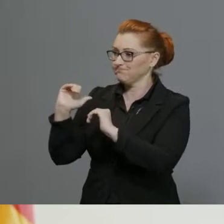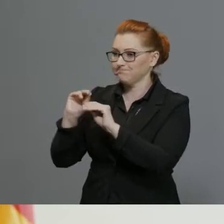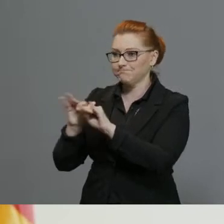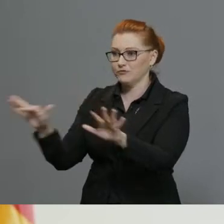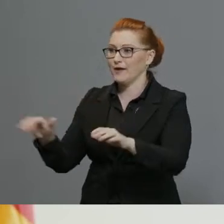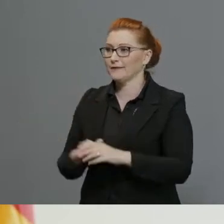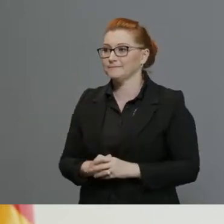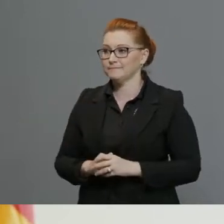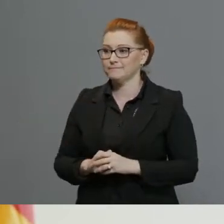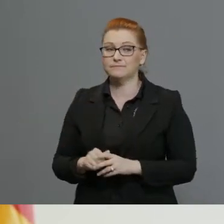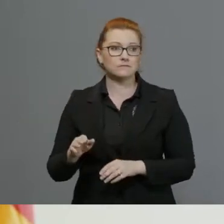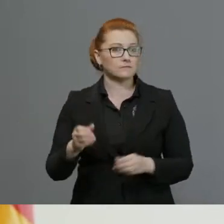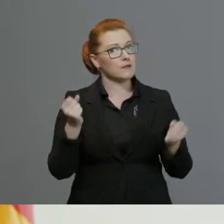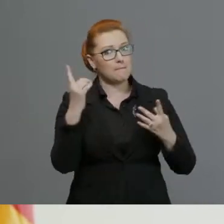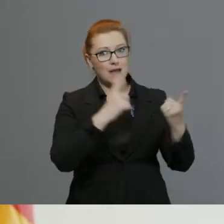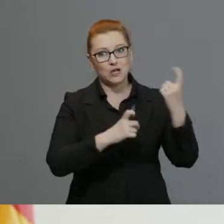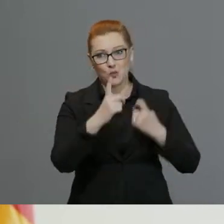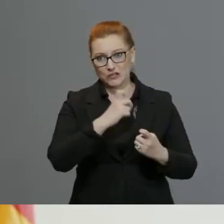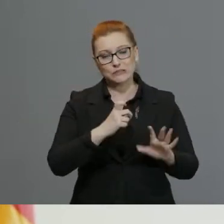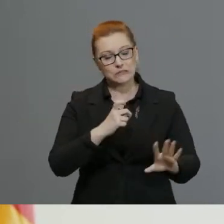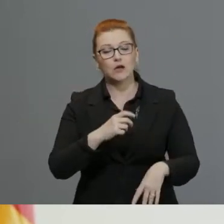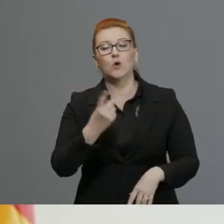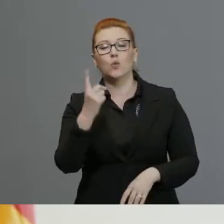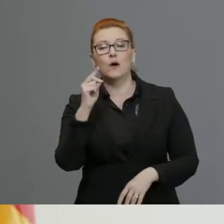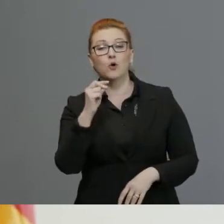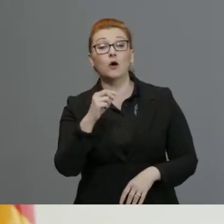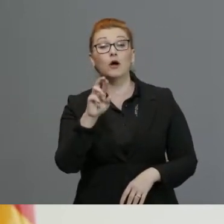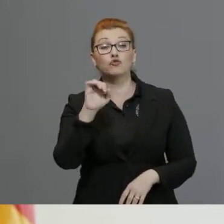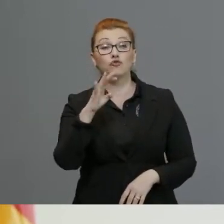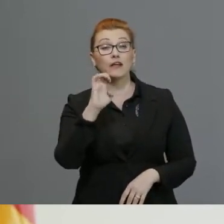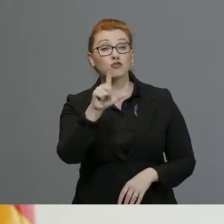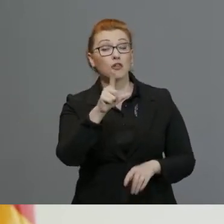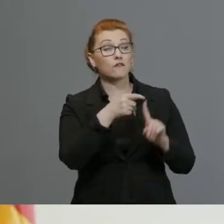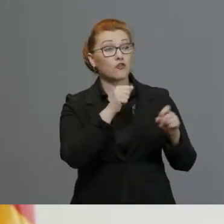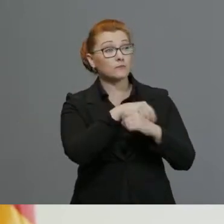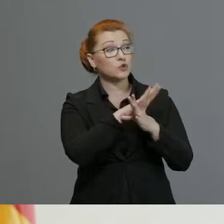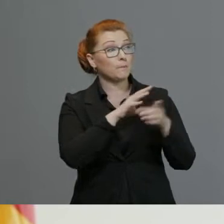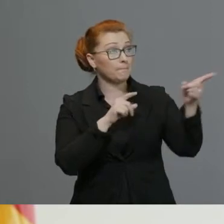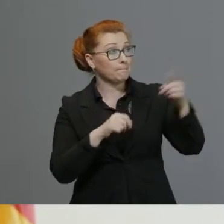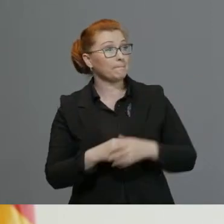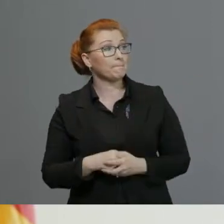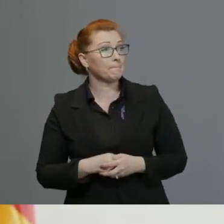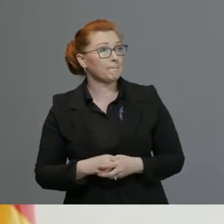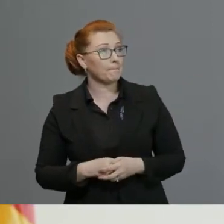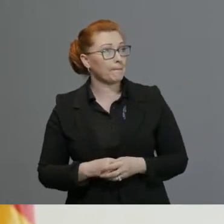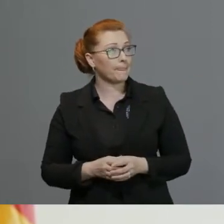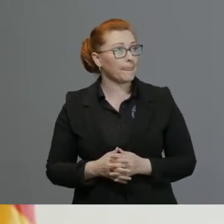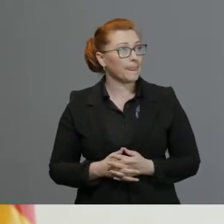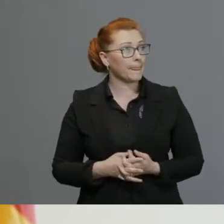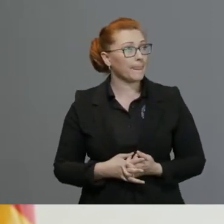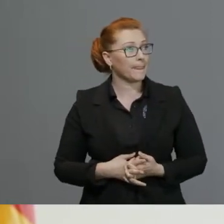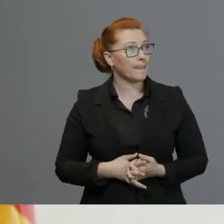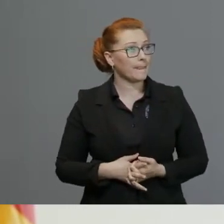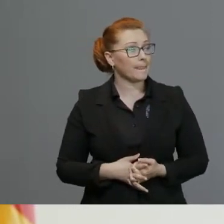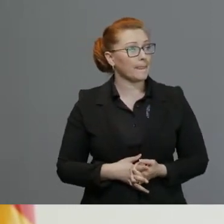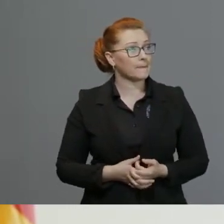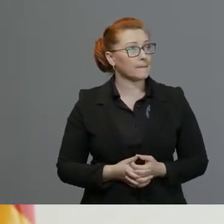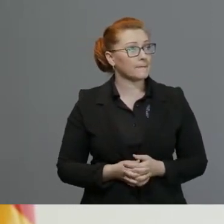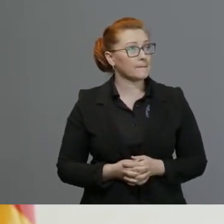We've taken a lot of questions. We have time for one more. We're going to go to Rachel Linegang from the Arizona Republic via Zoom. Rachel, go